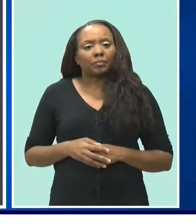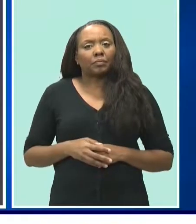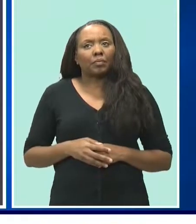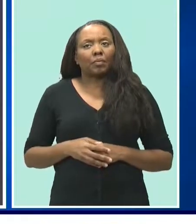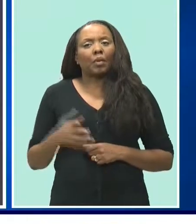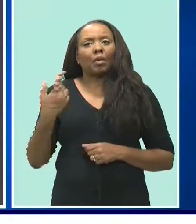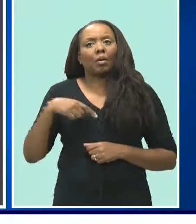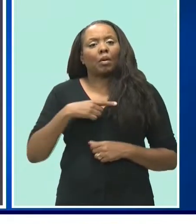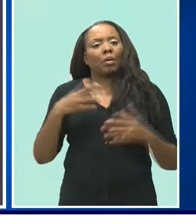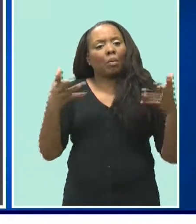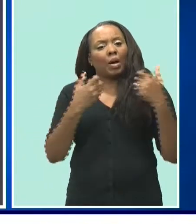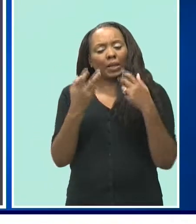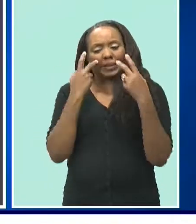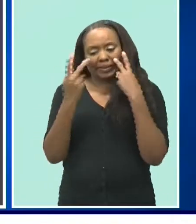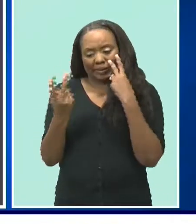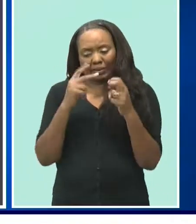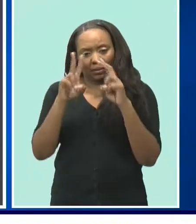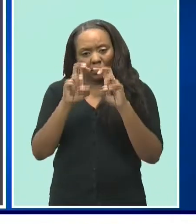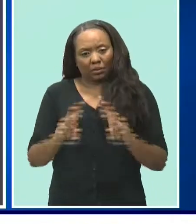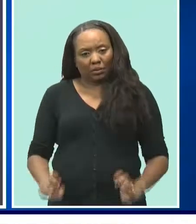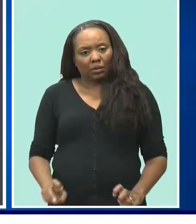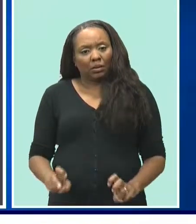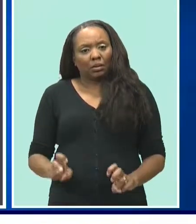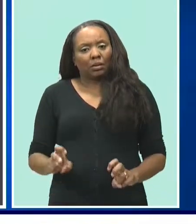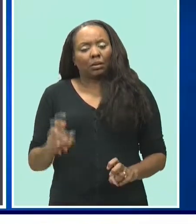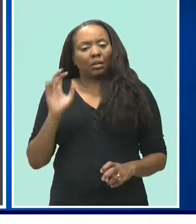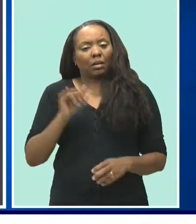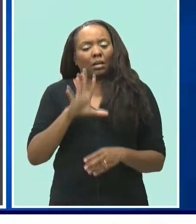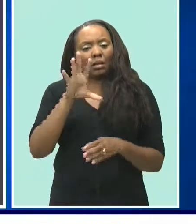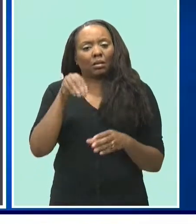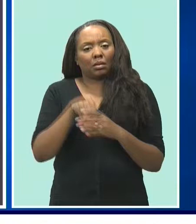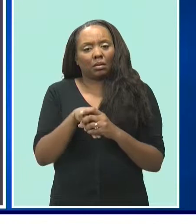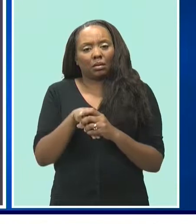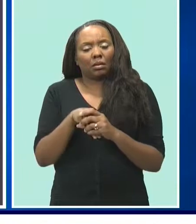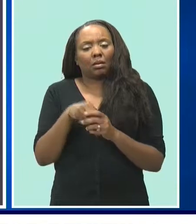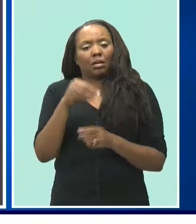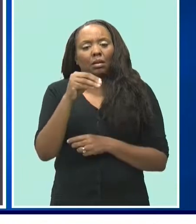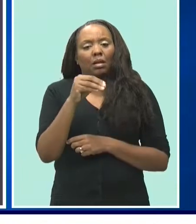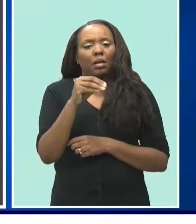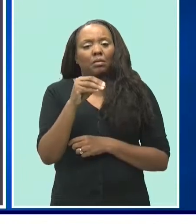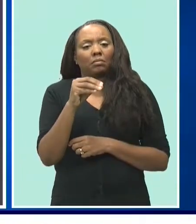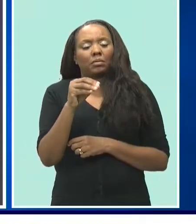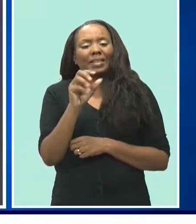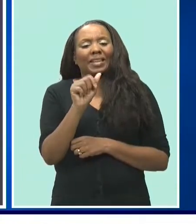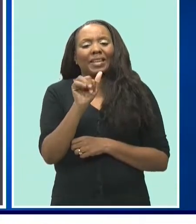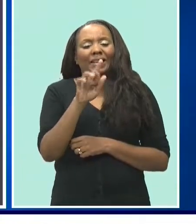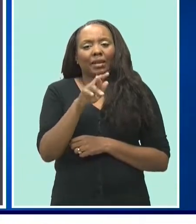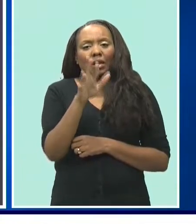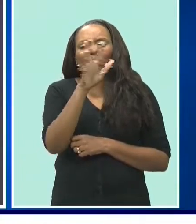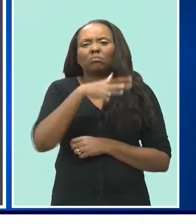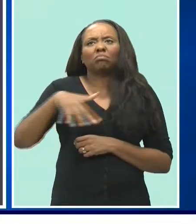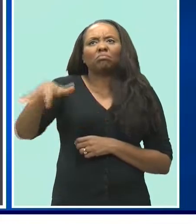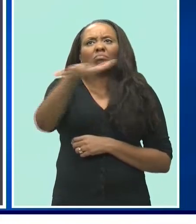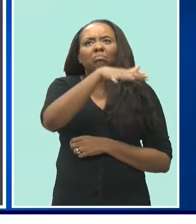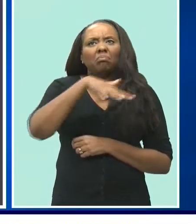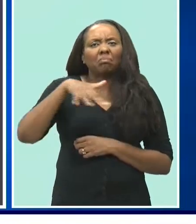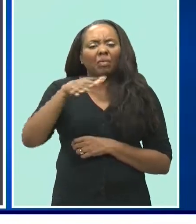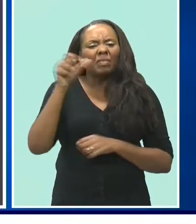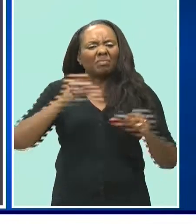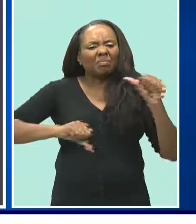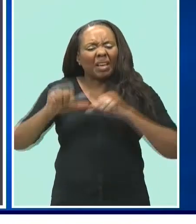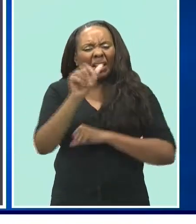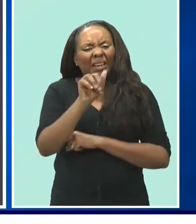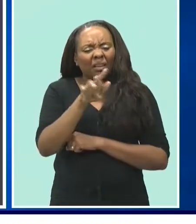criterion pollutants, which included sulfur dioxide, nitrogen nitrates, particulate matter,